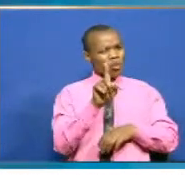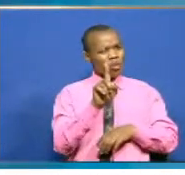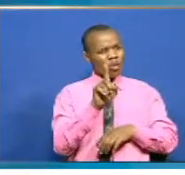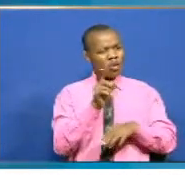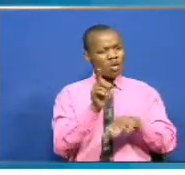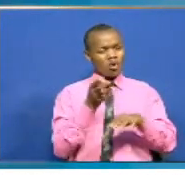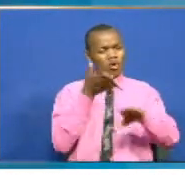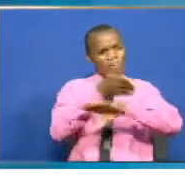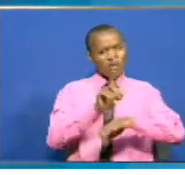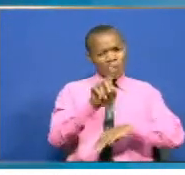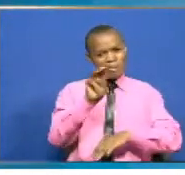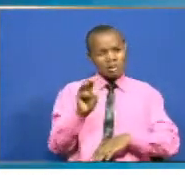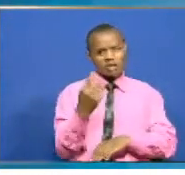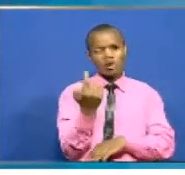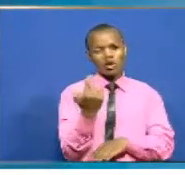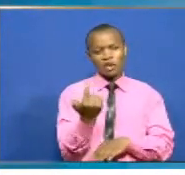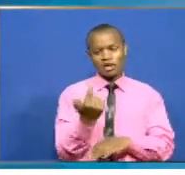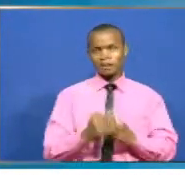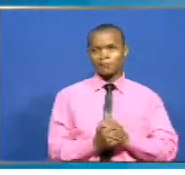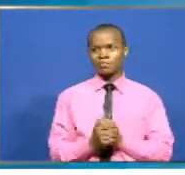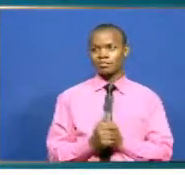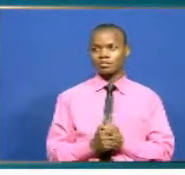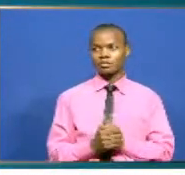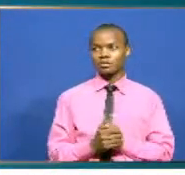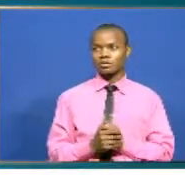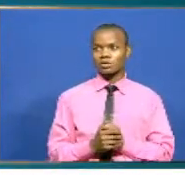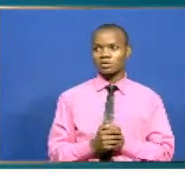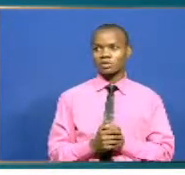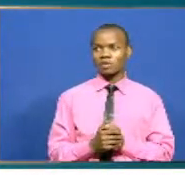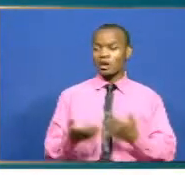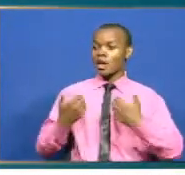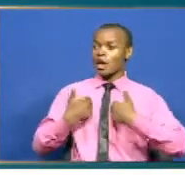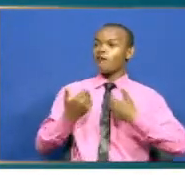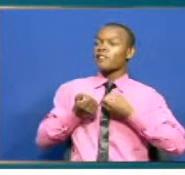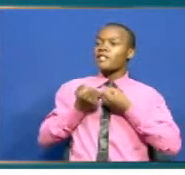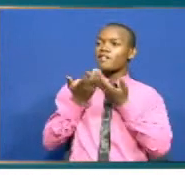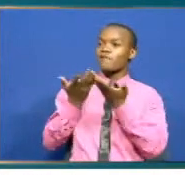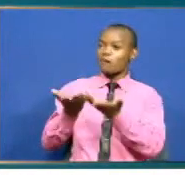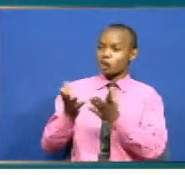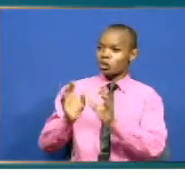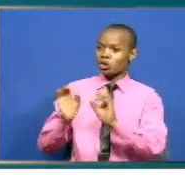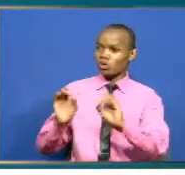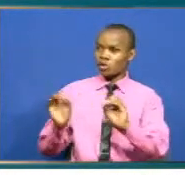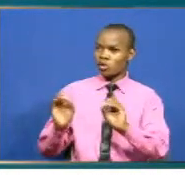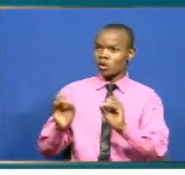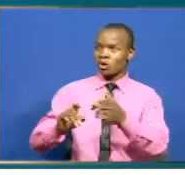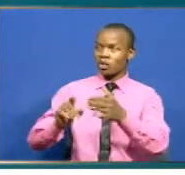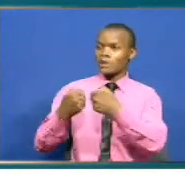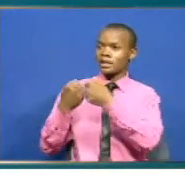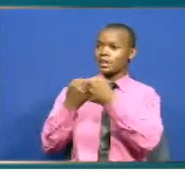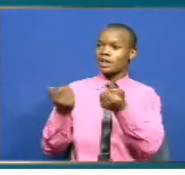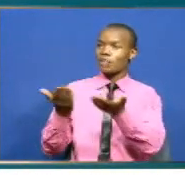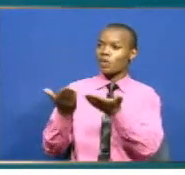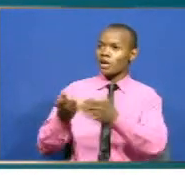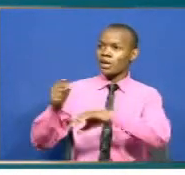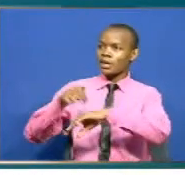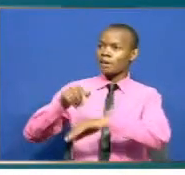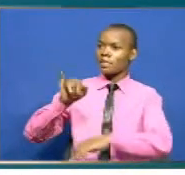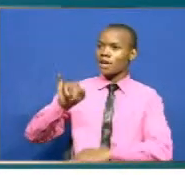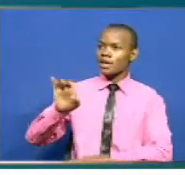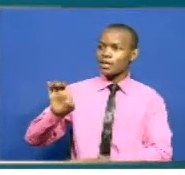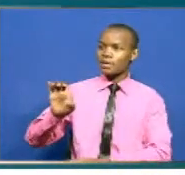mean, there are always technical, although I don't have the details of what the challenges the IEBC